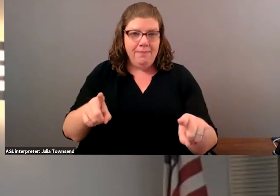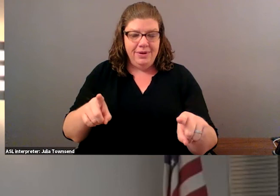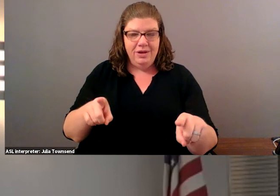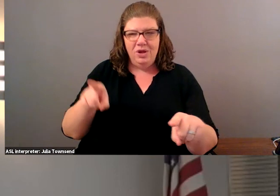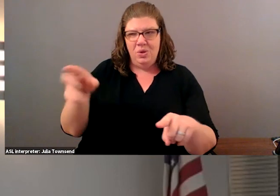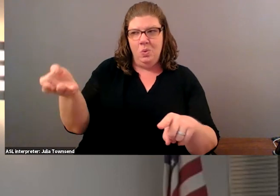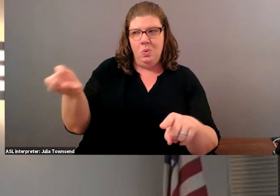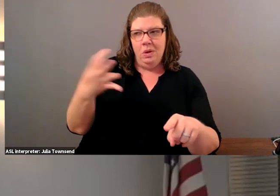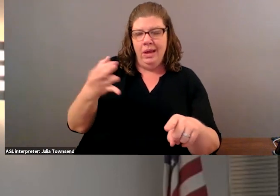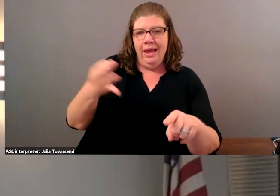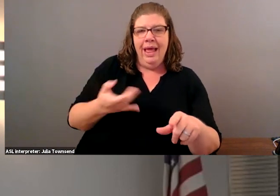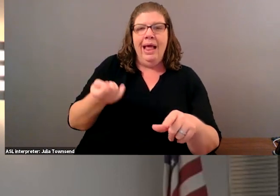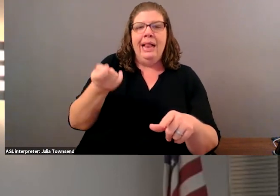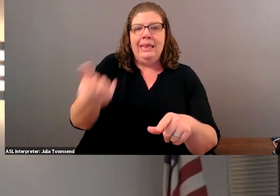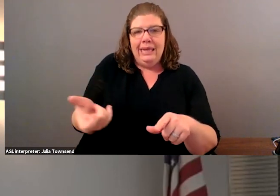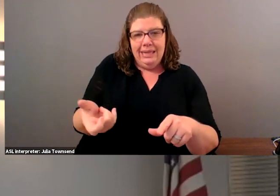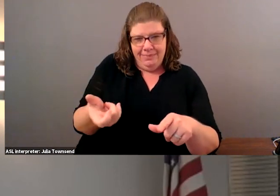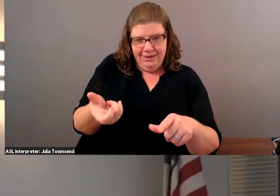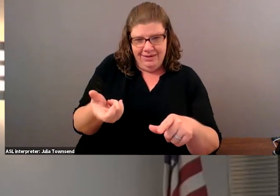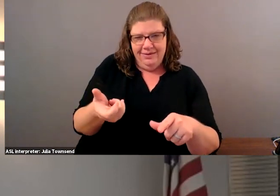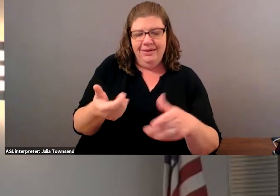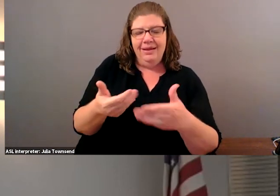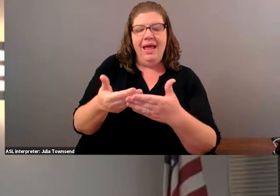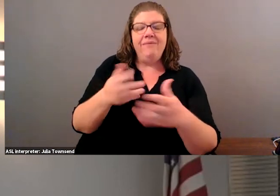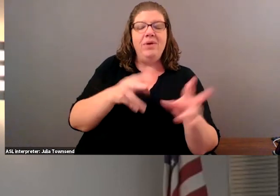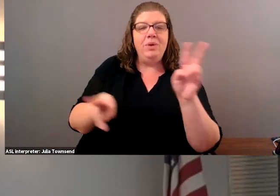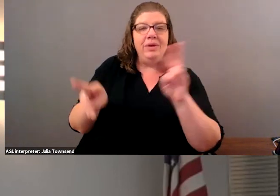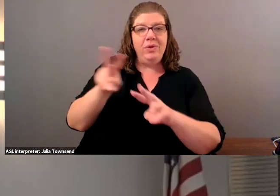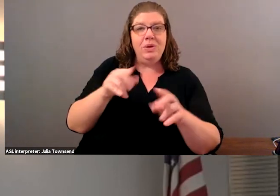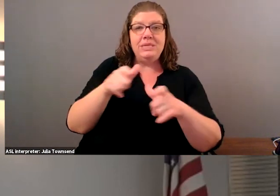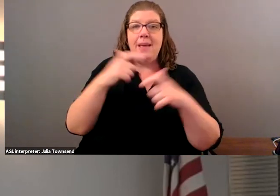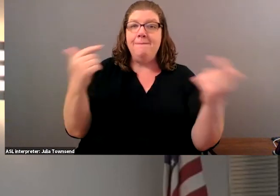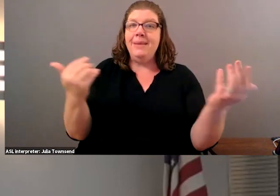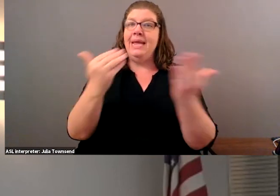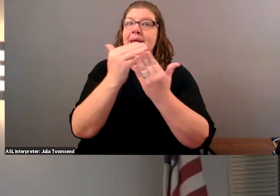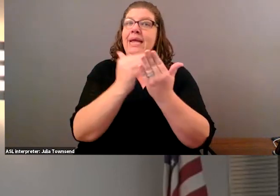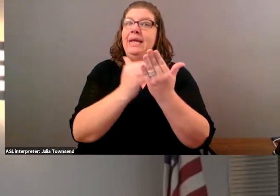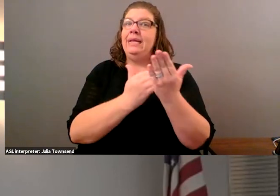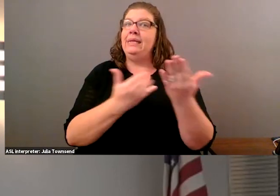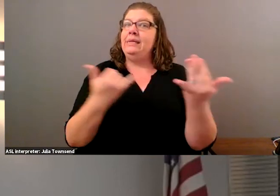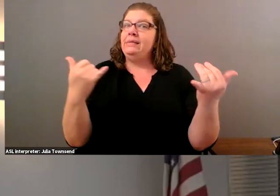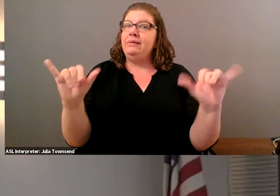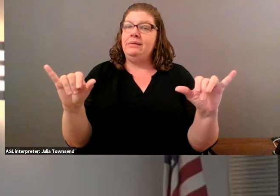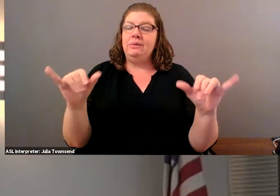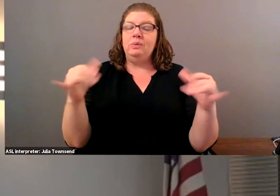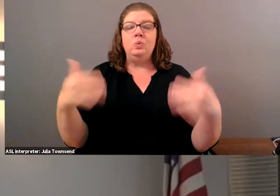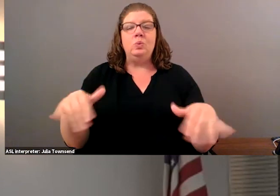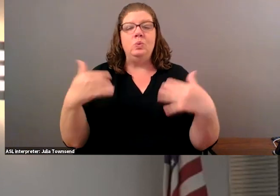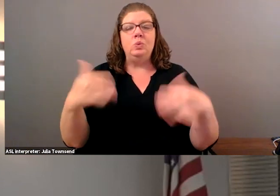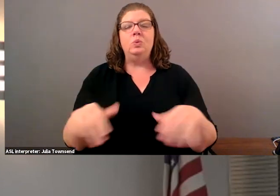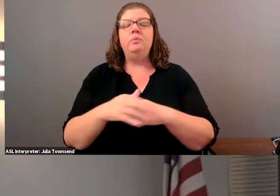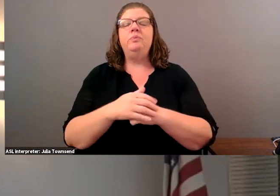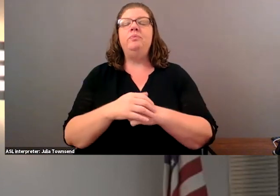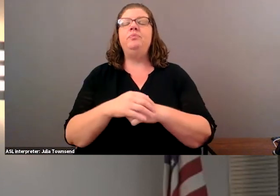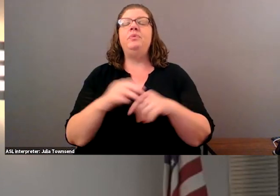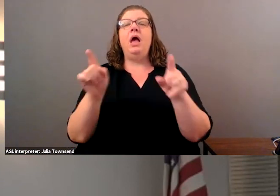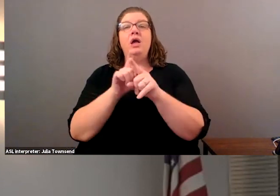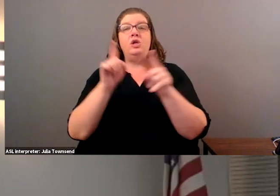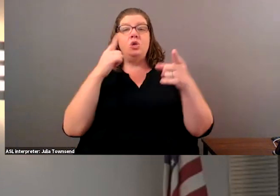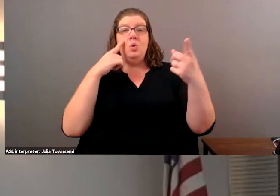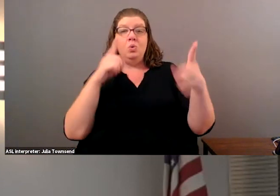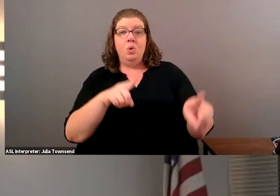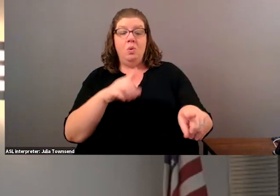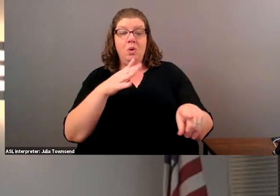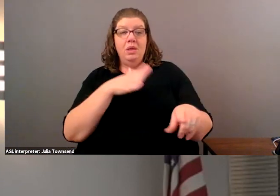little bit of a preview, and that's a big lift in and of itself. I also agree with